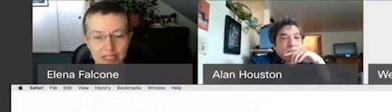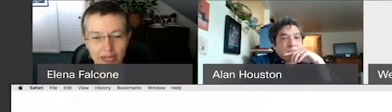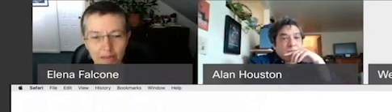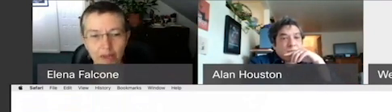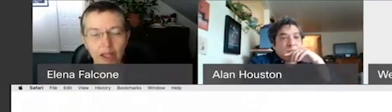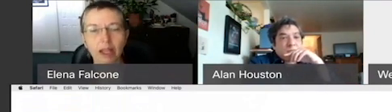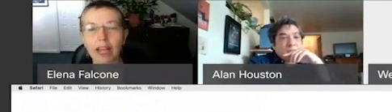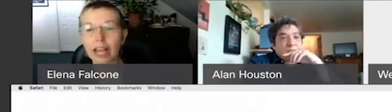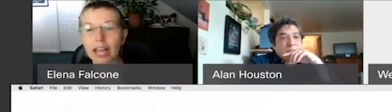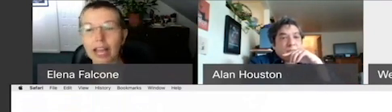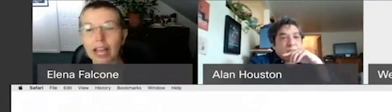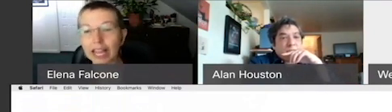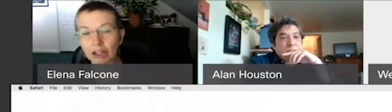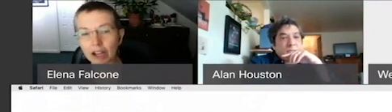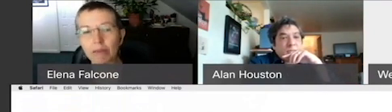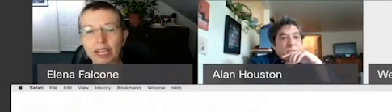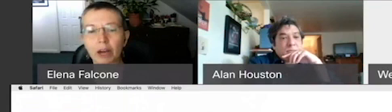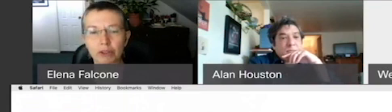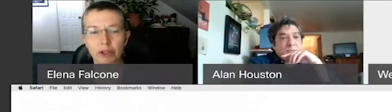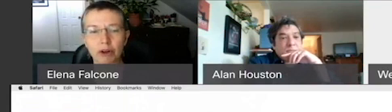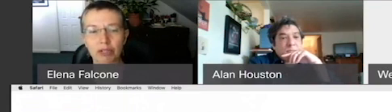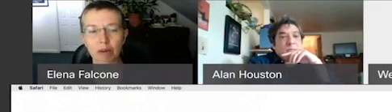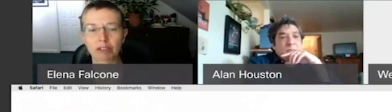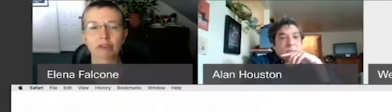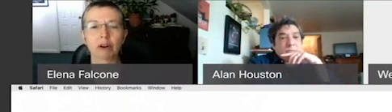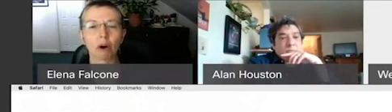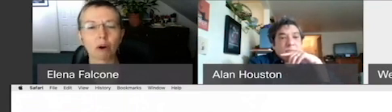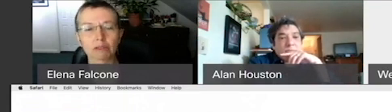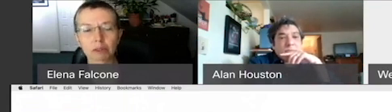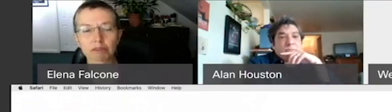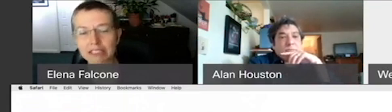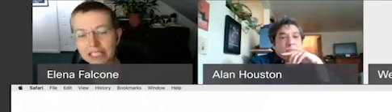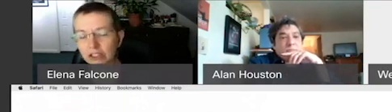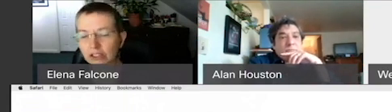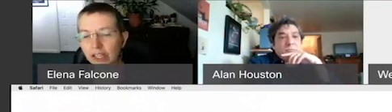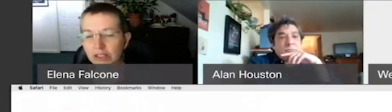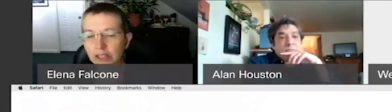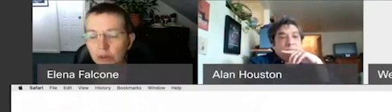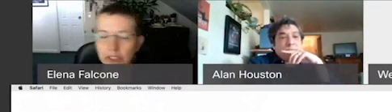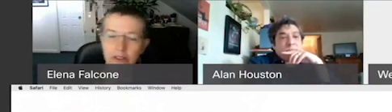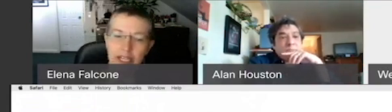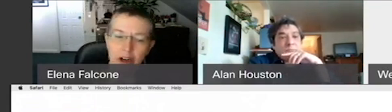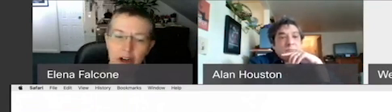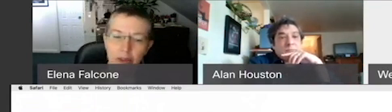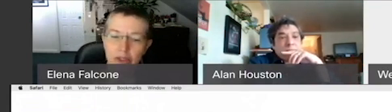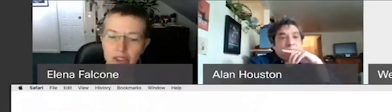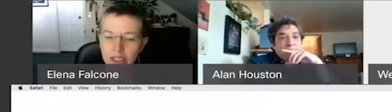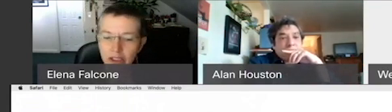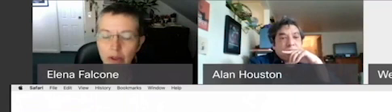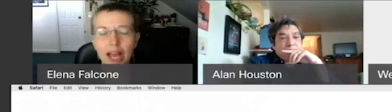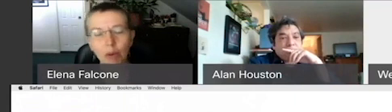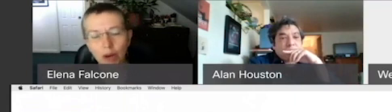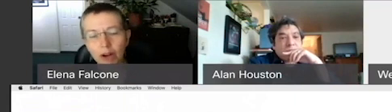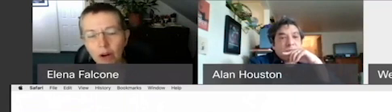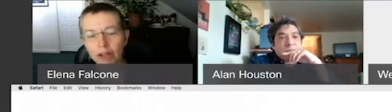spoke today. And many others in our collaborative. All of the presentation slides that were shared today are posted here. And I